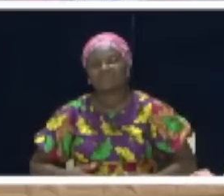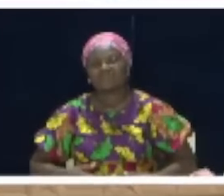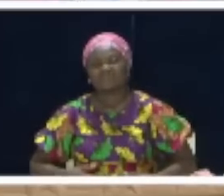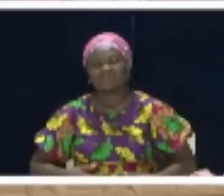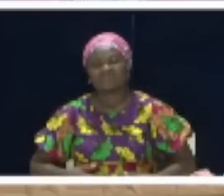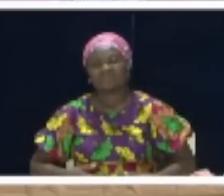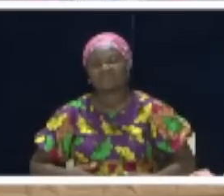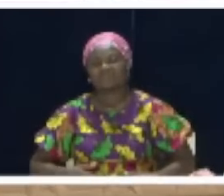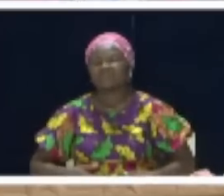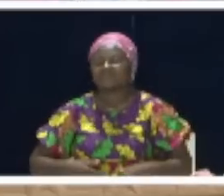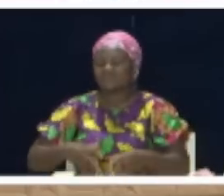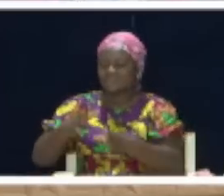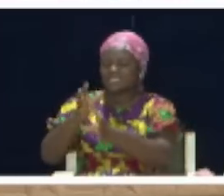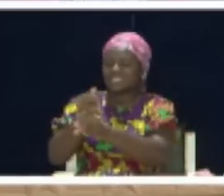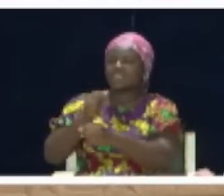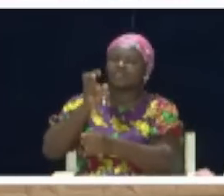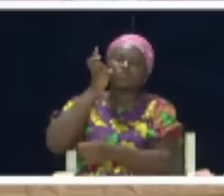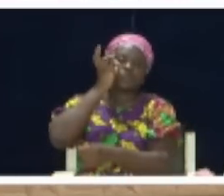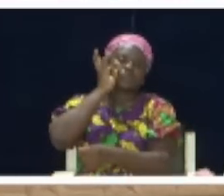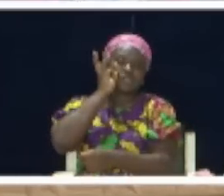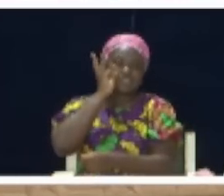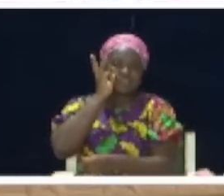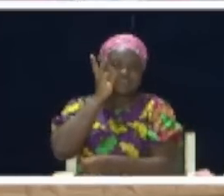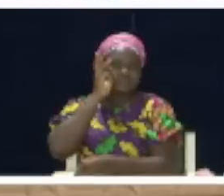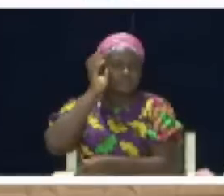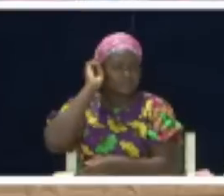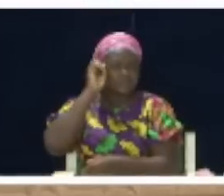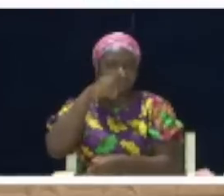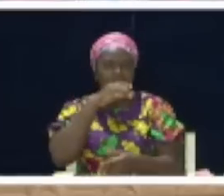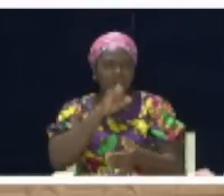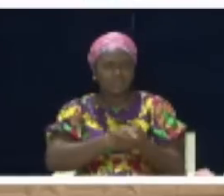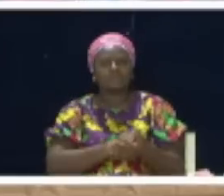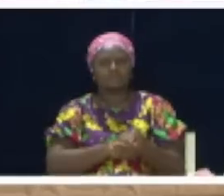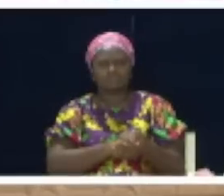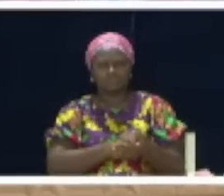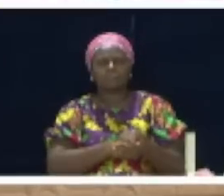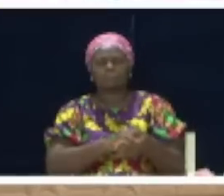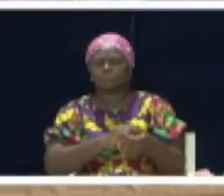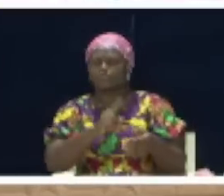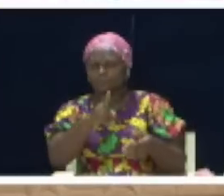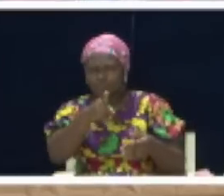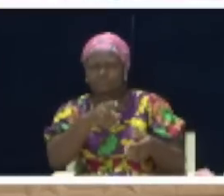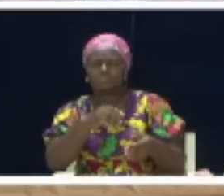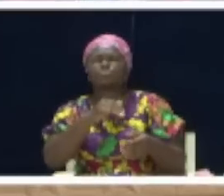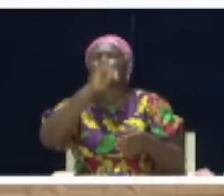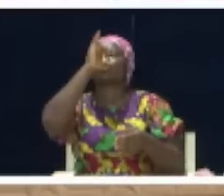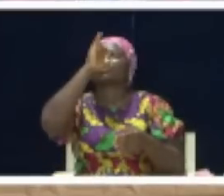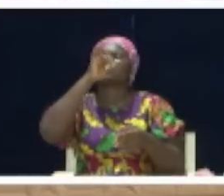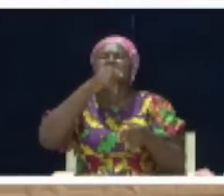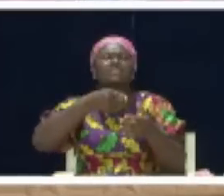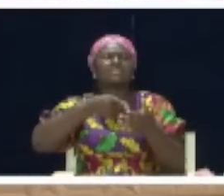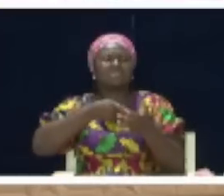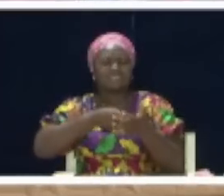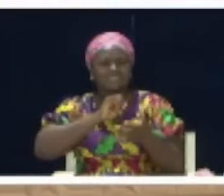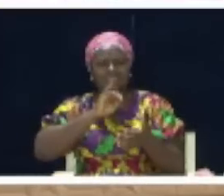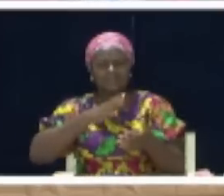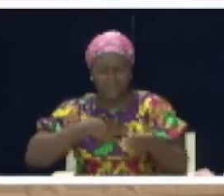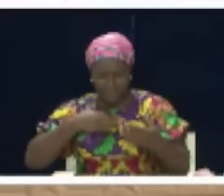Took wine and said, hey, drink. This is my blood.